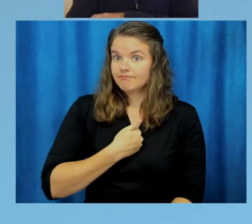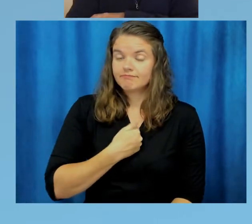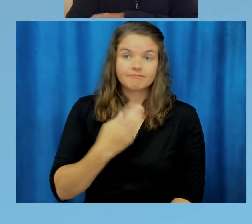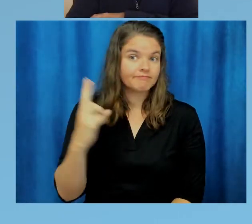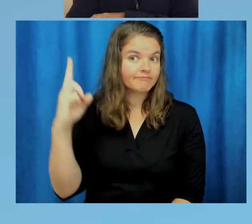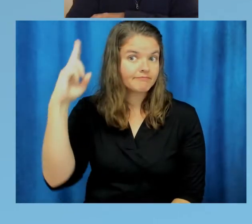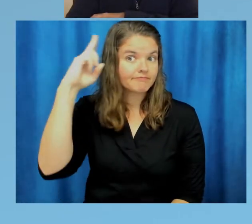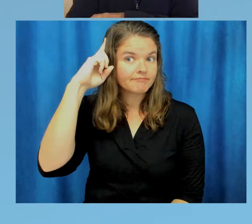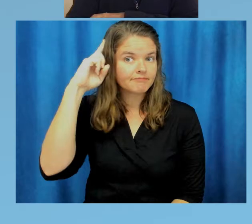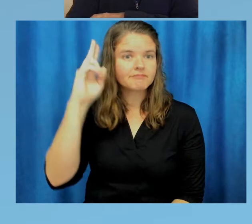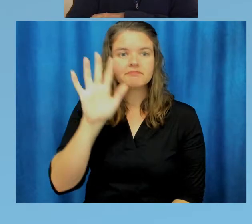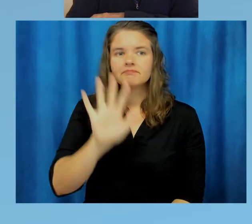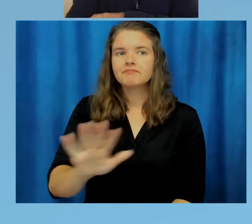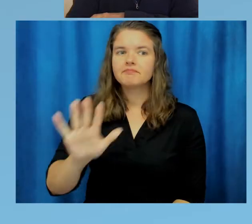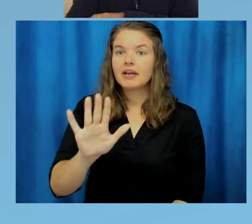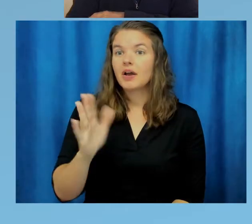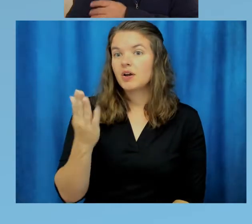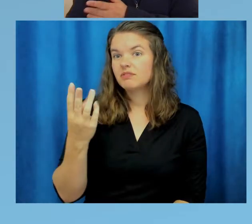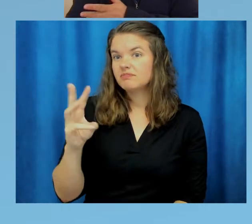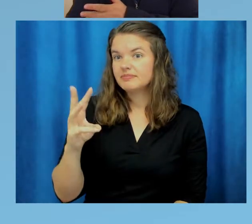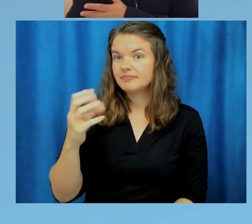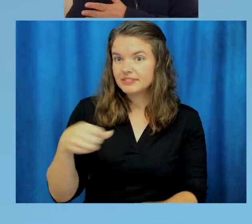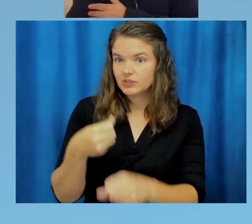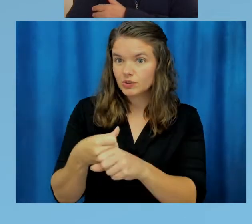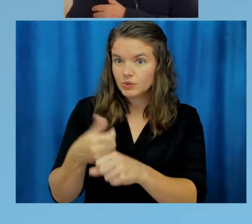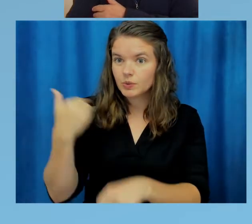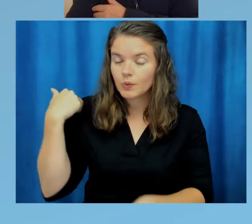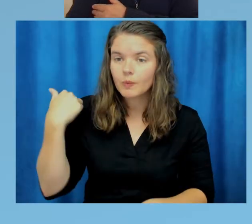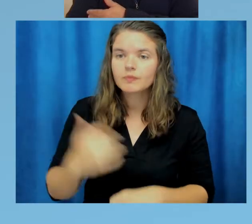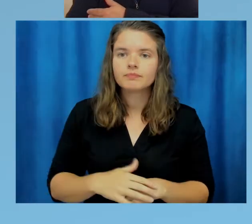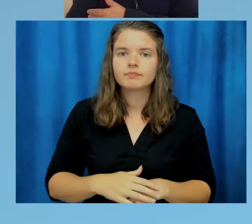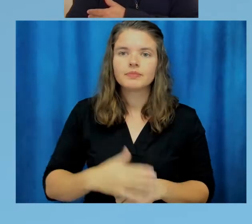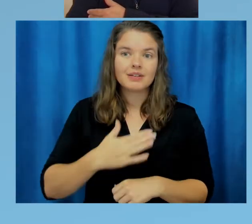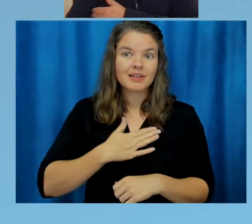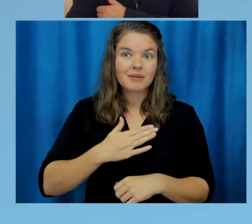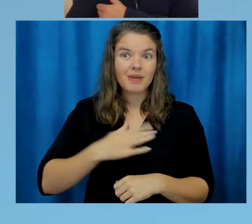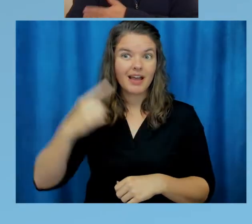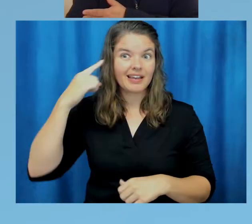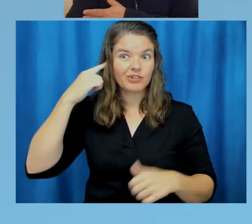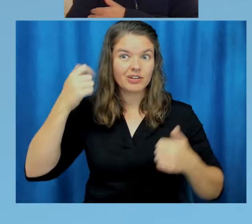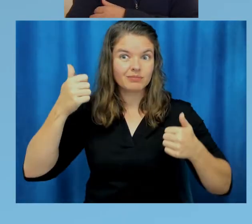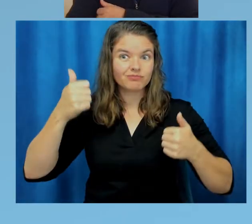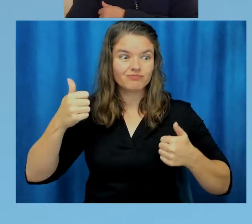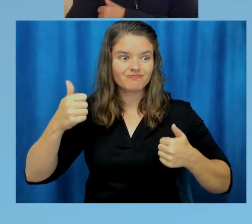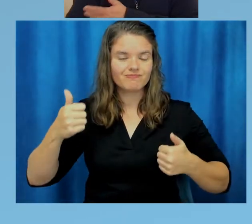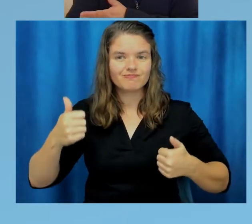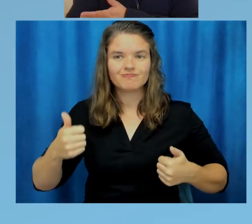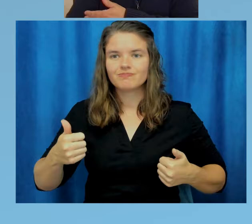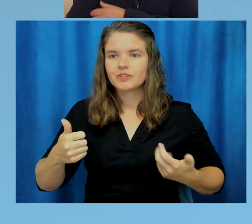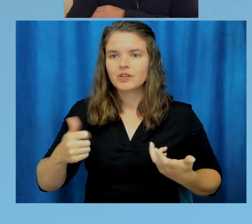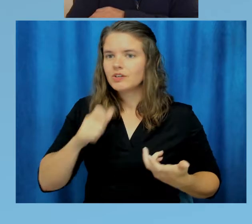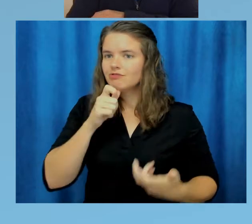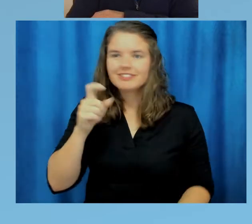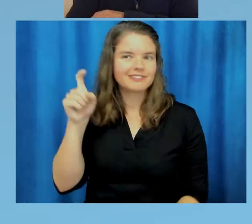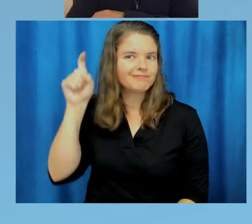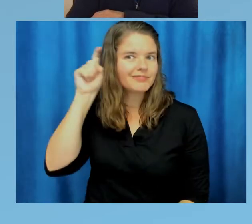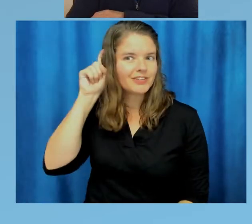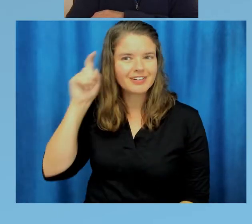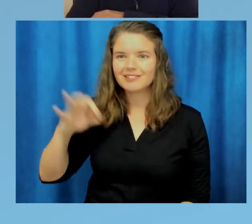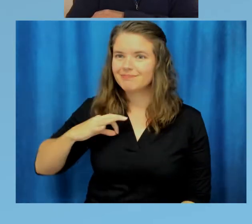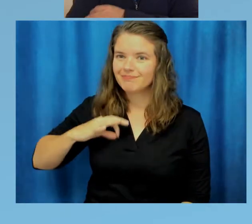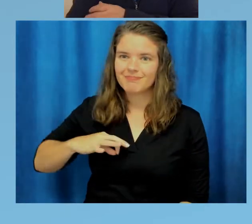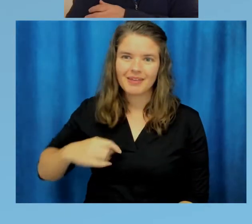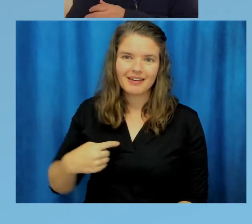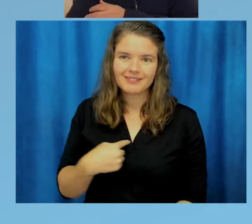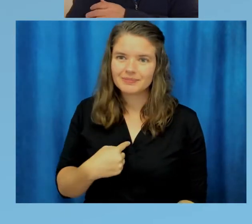implant surgery about 16 years ago, as my hearing had decreased to the point that I was getting very little benefit